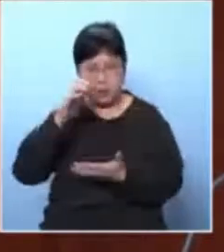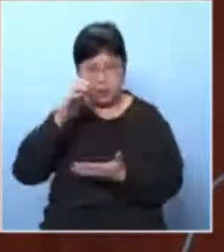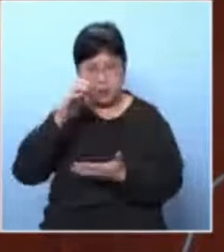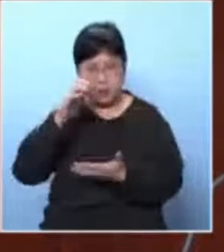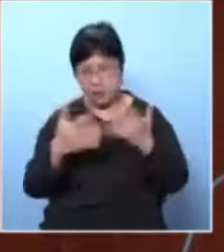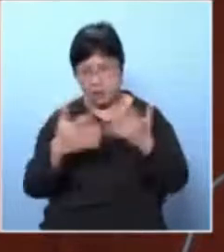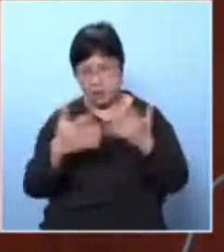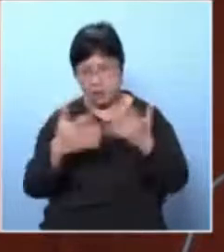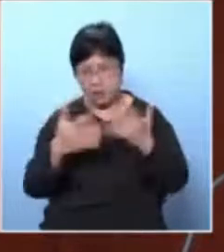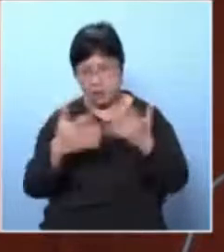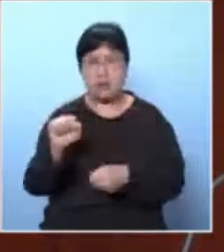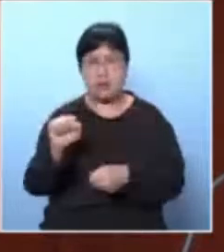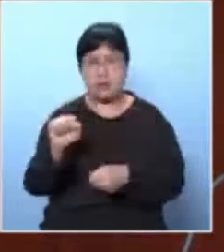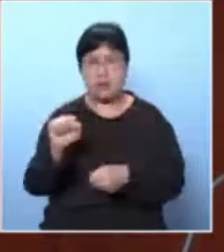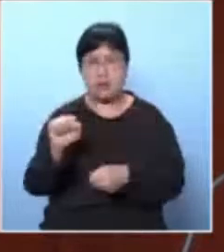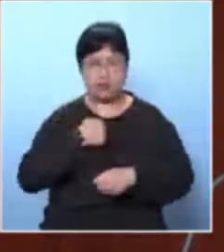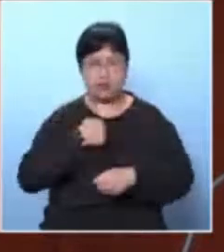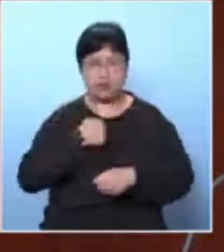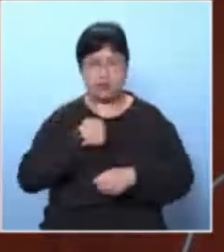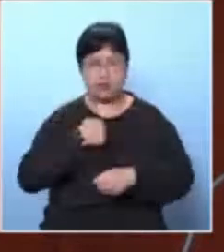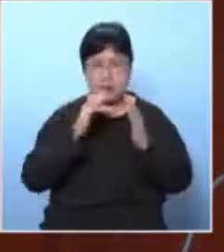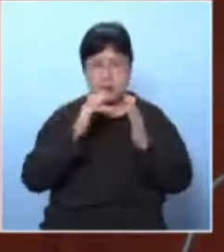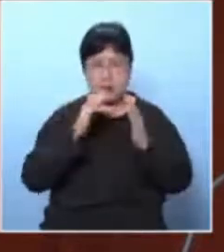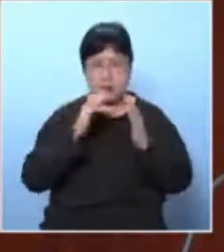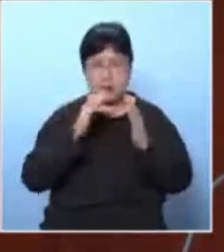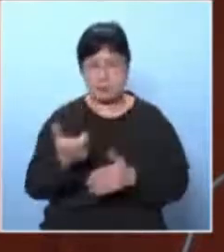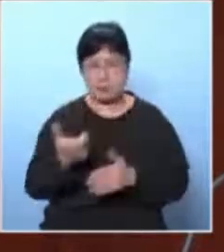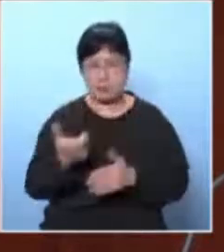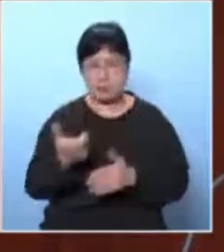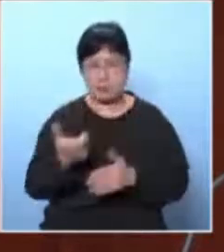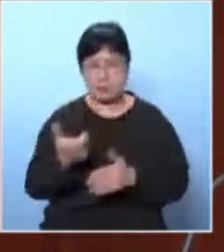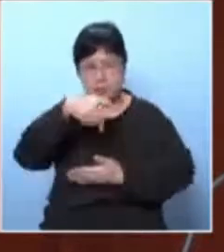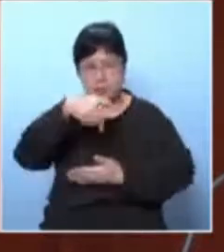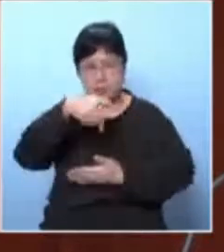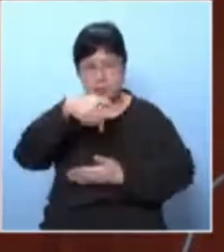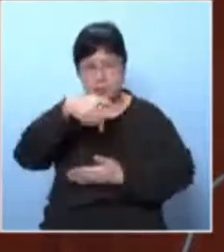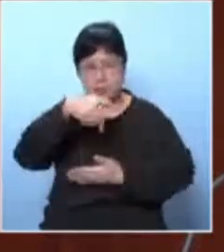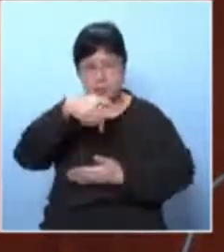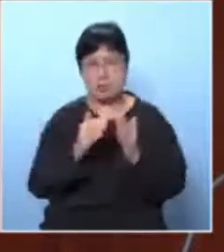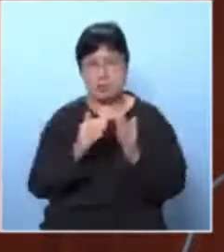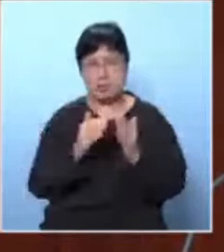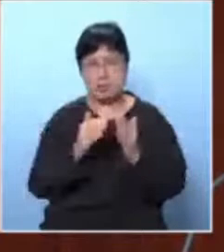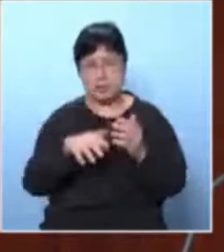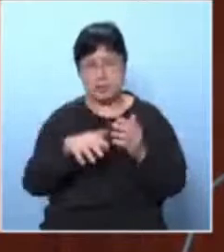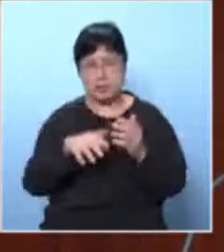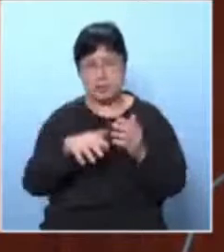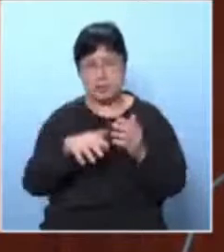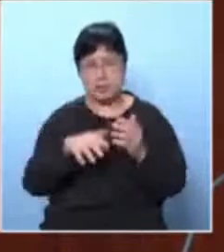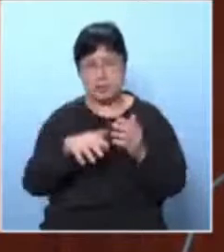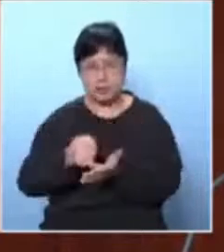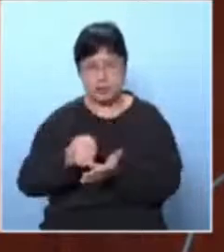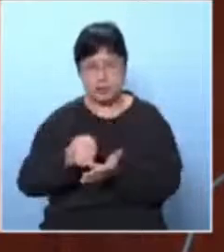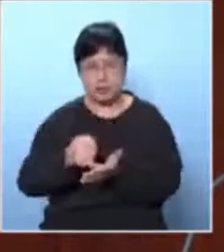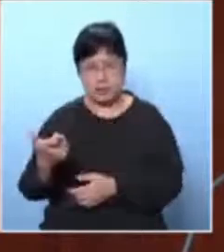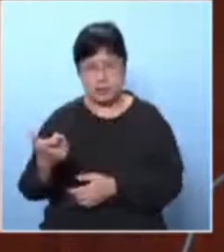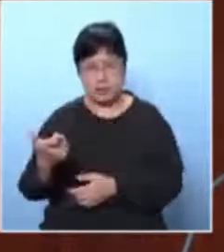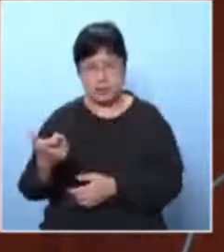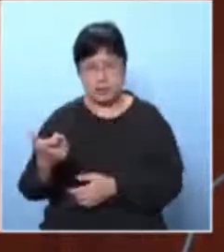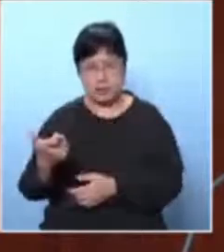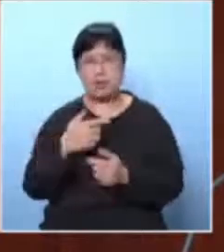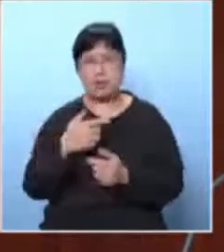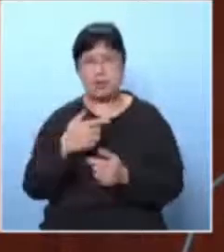child allowances under the Working Family Allowance Scheme will increase by 15% to alleviate their